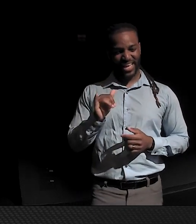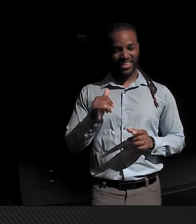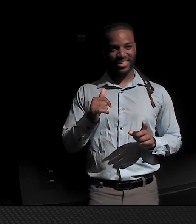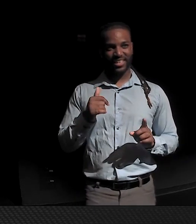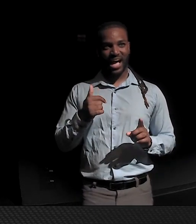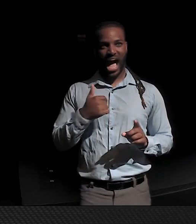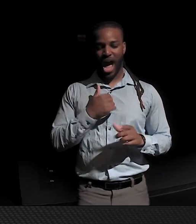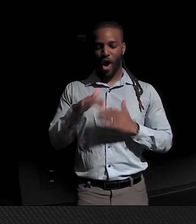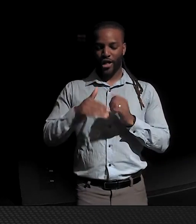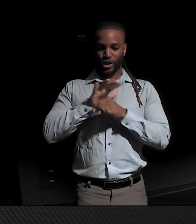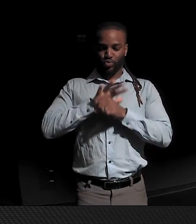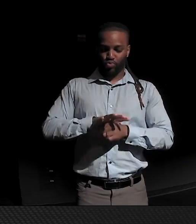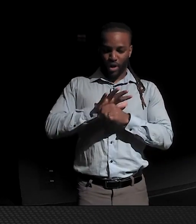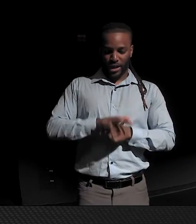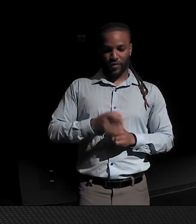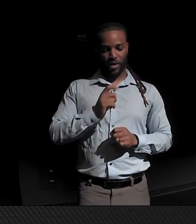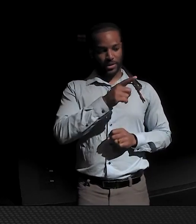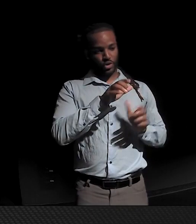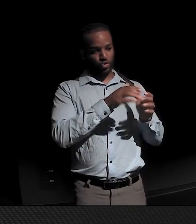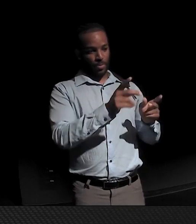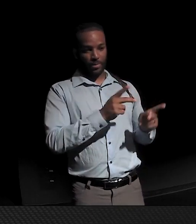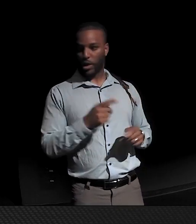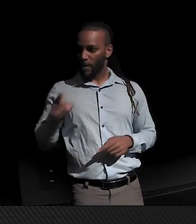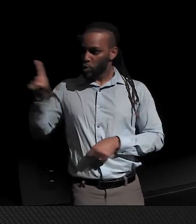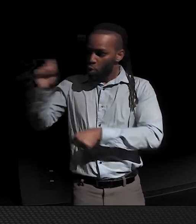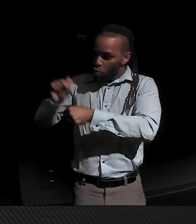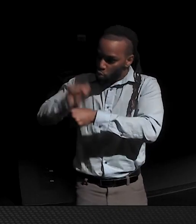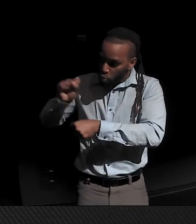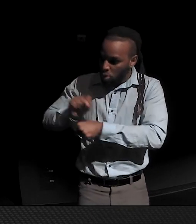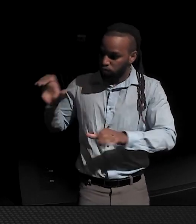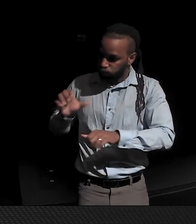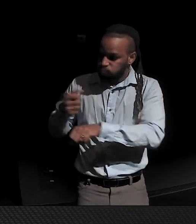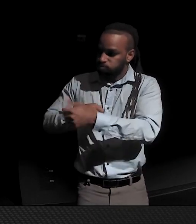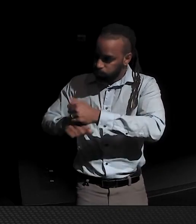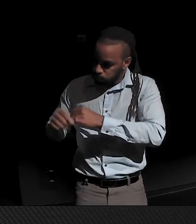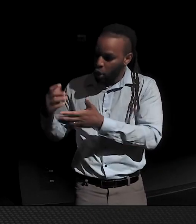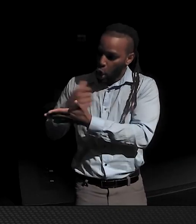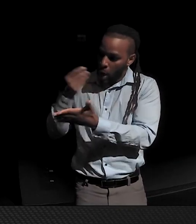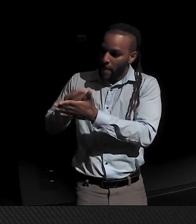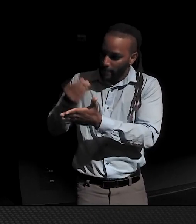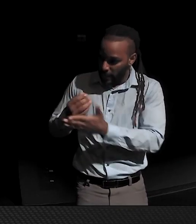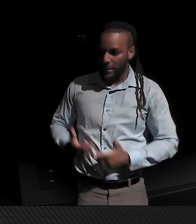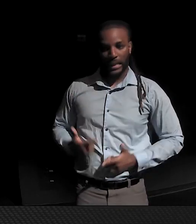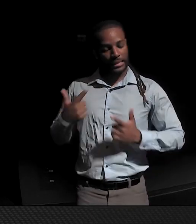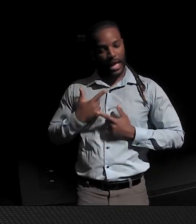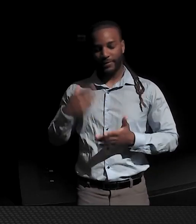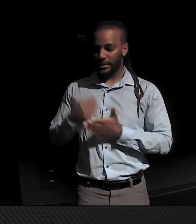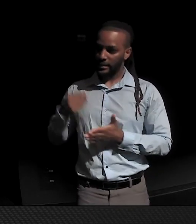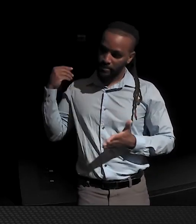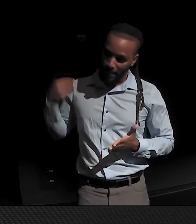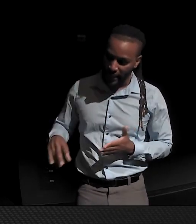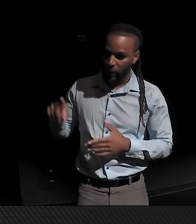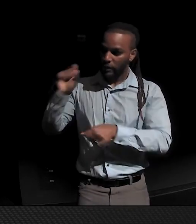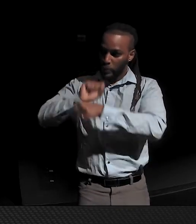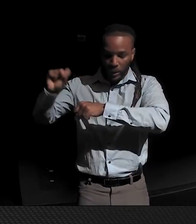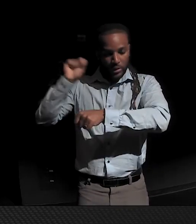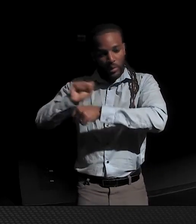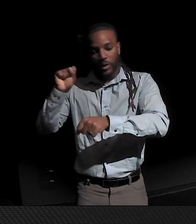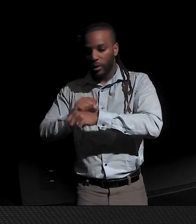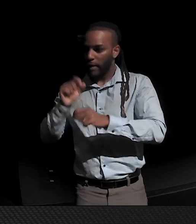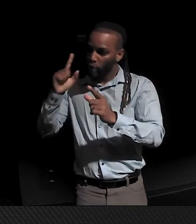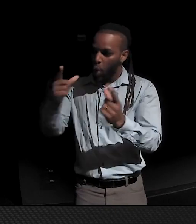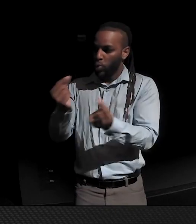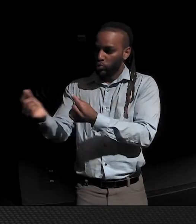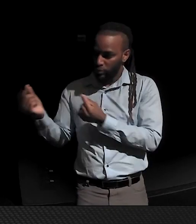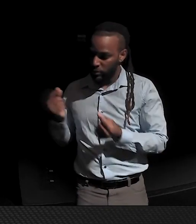like all this pressure from one group of people that was like, you gotta go work, you gotta go do, you gotta go make money because life is expensive. You gotta work, you gotta go, you